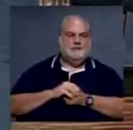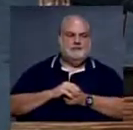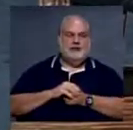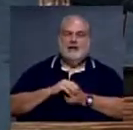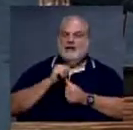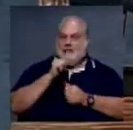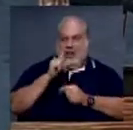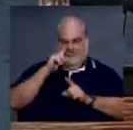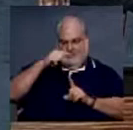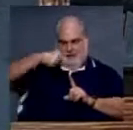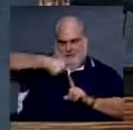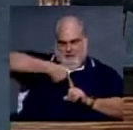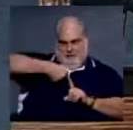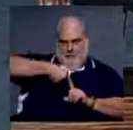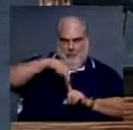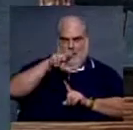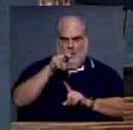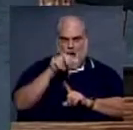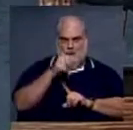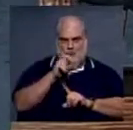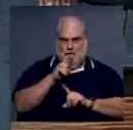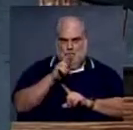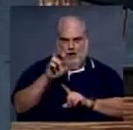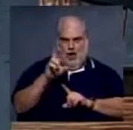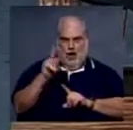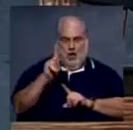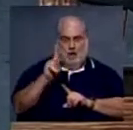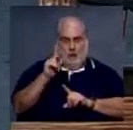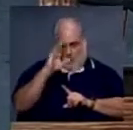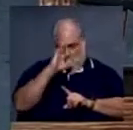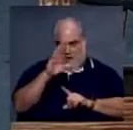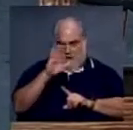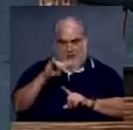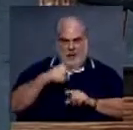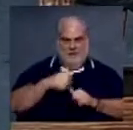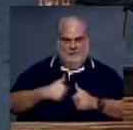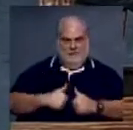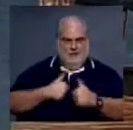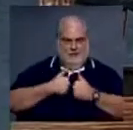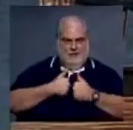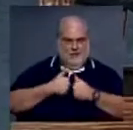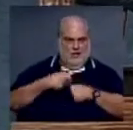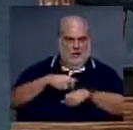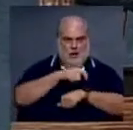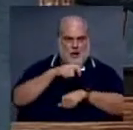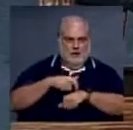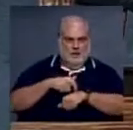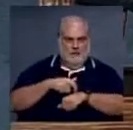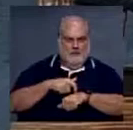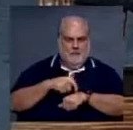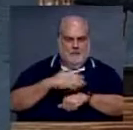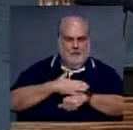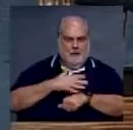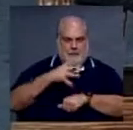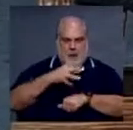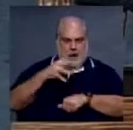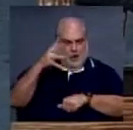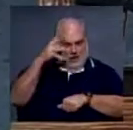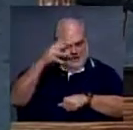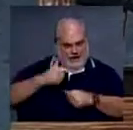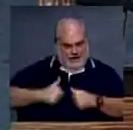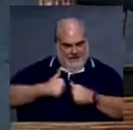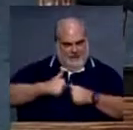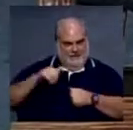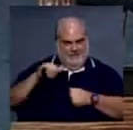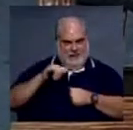Clark. I have lived in that neighborhood for a long time. My parents have occupied that house before their death